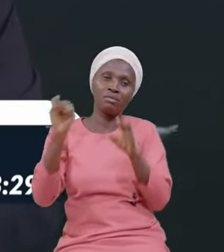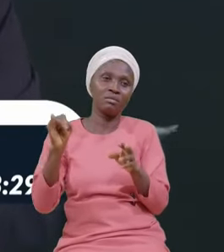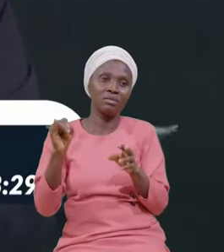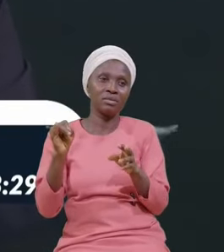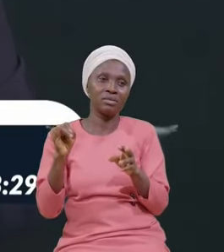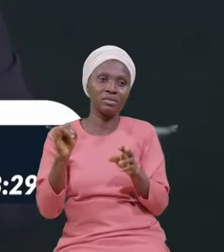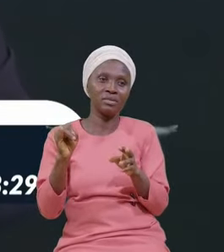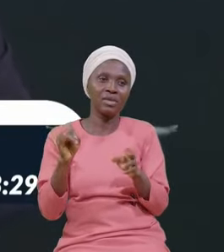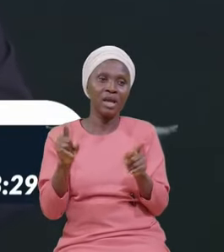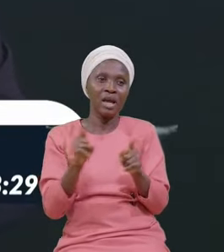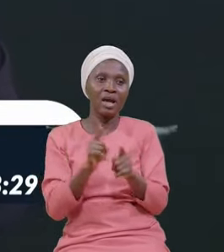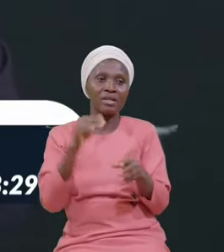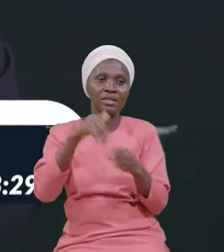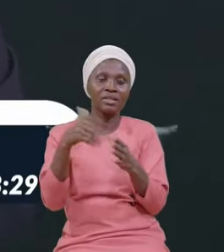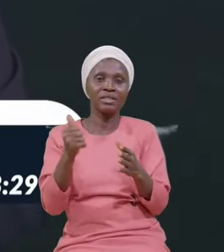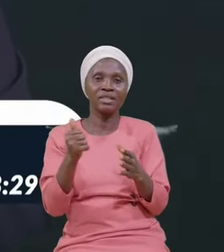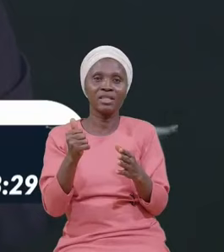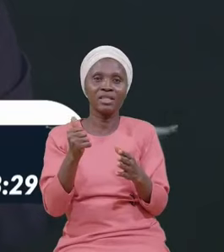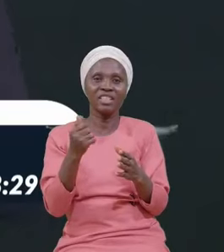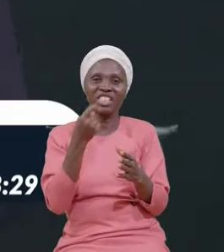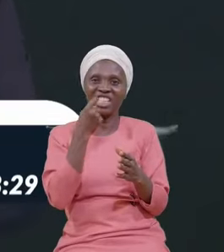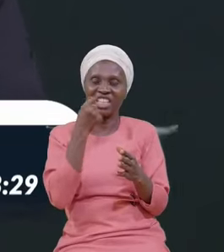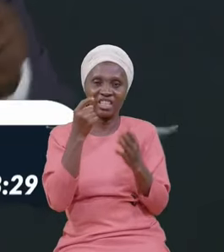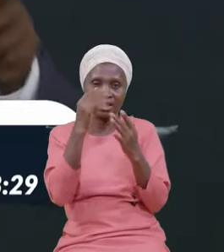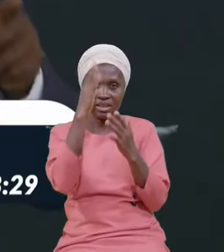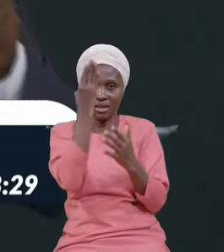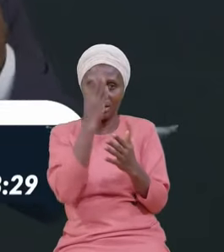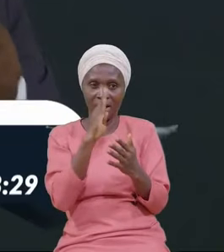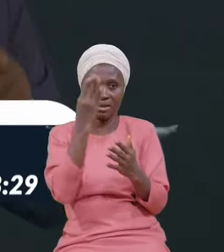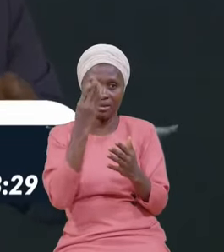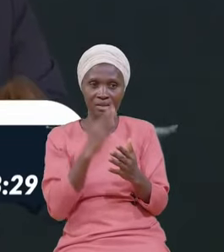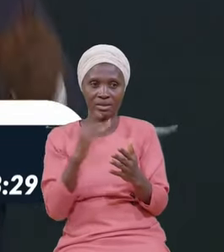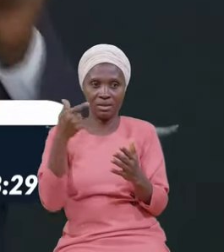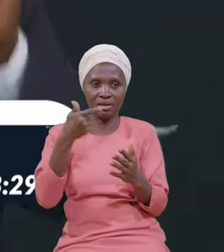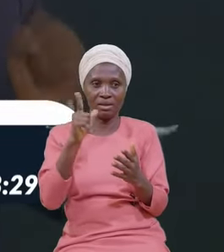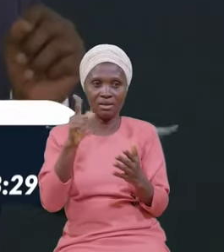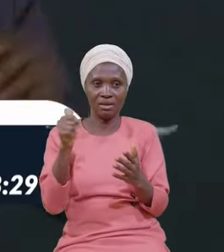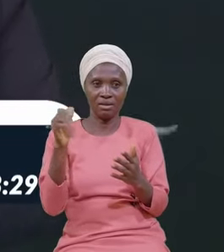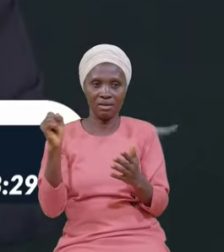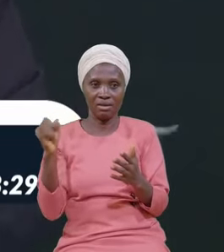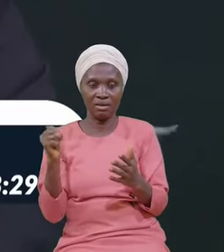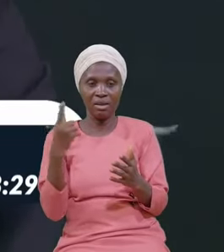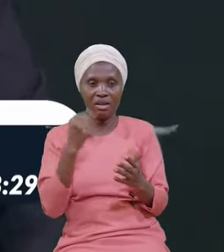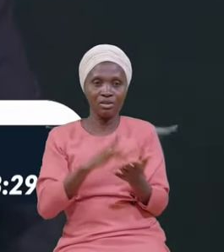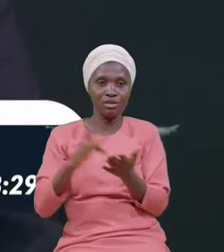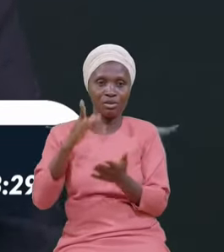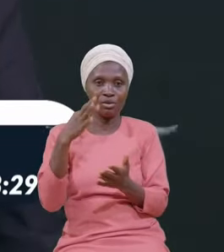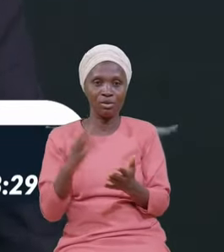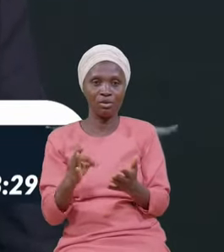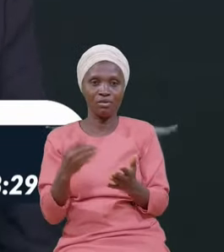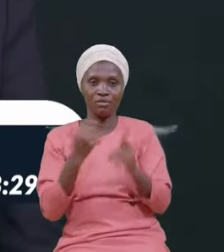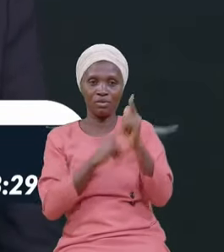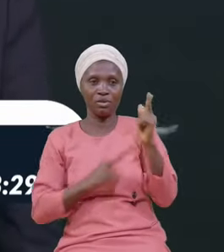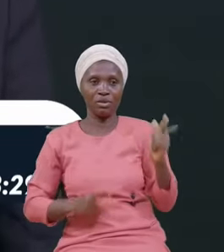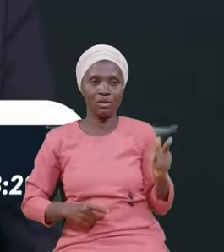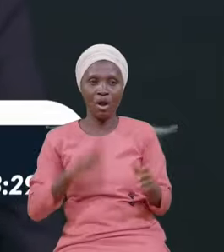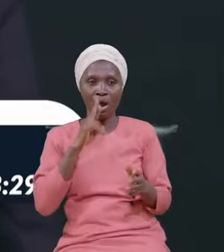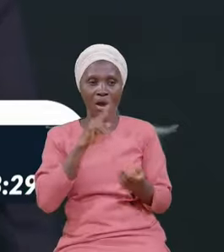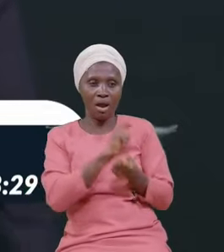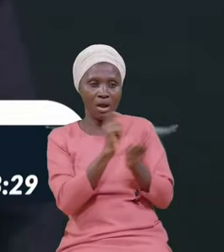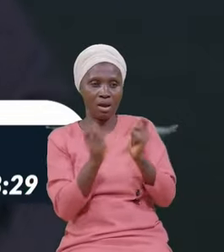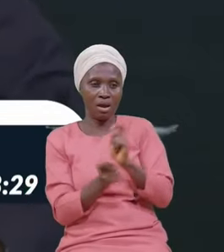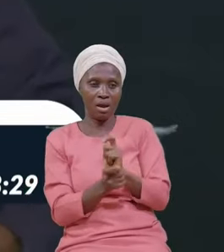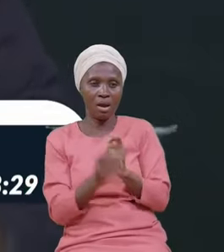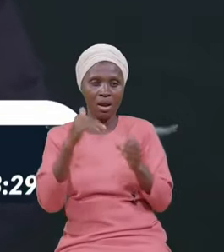changed are transformed into the same image from glory to